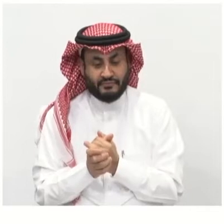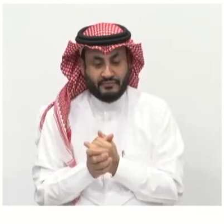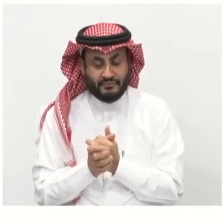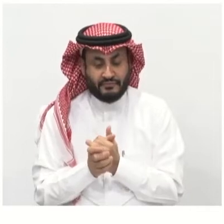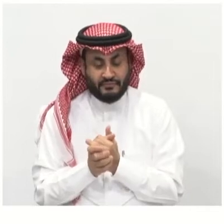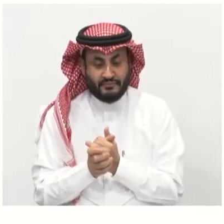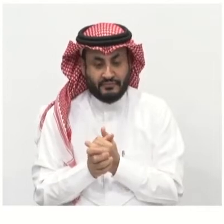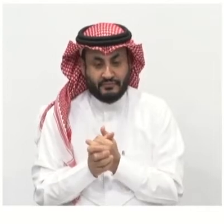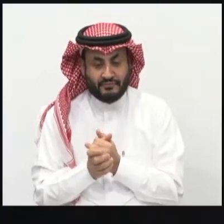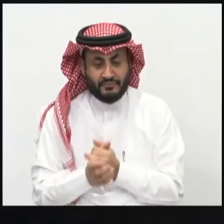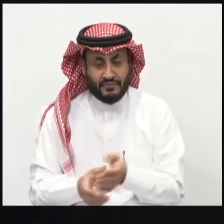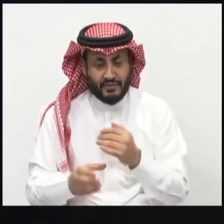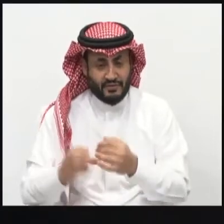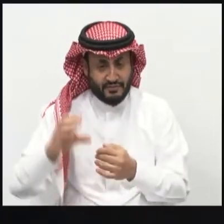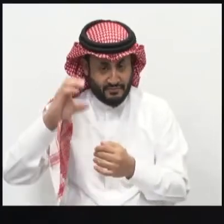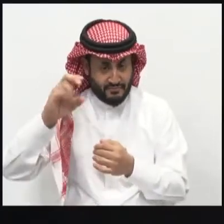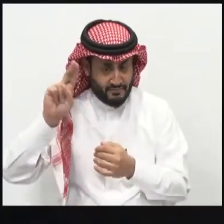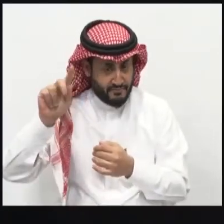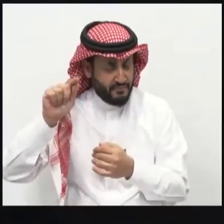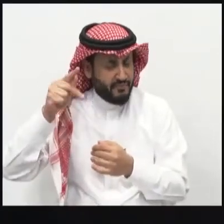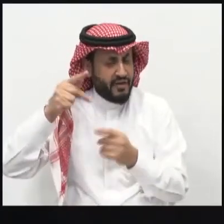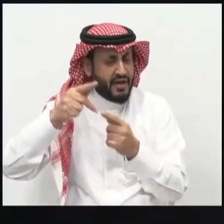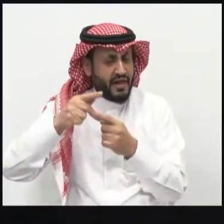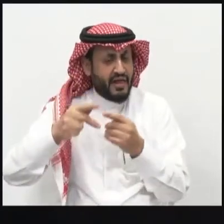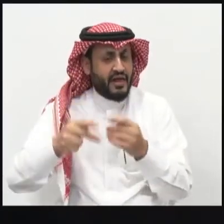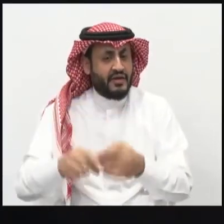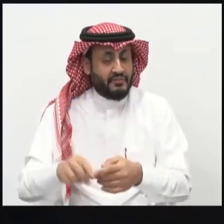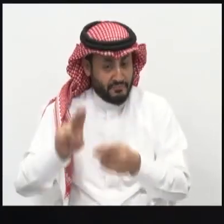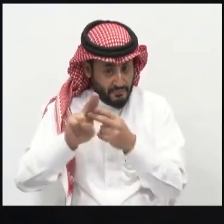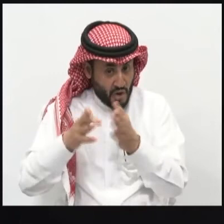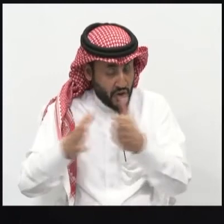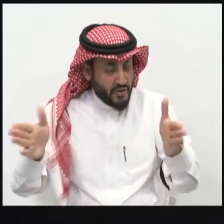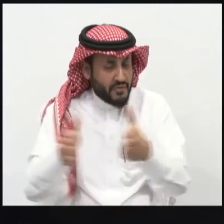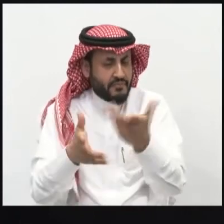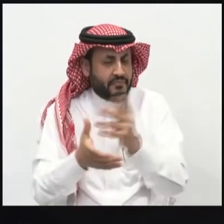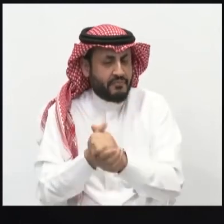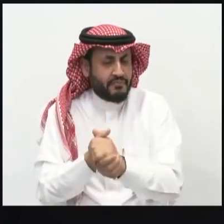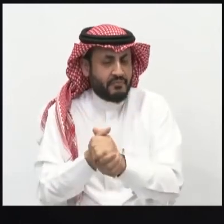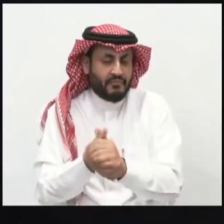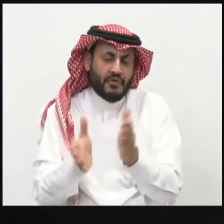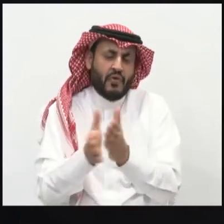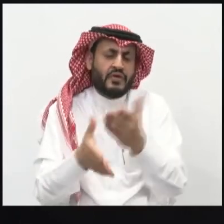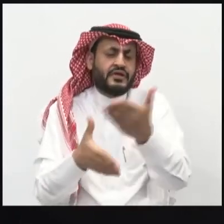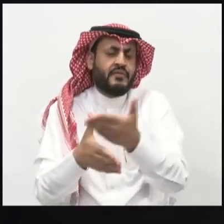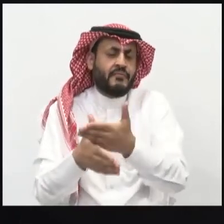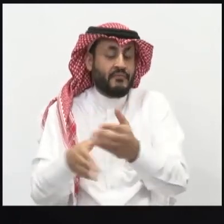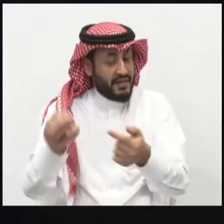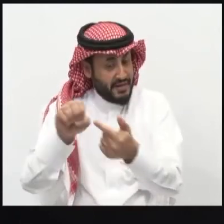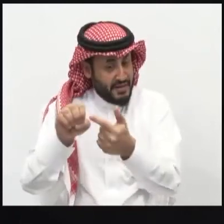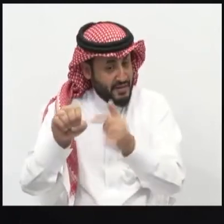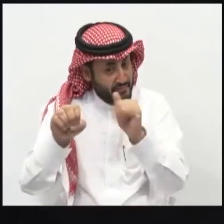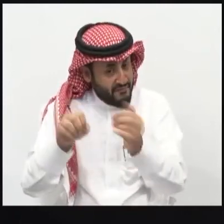cup. Now the word cup has the letter U. Is it short or long?